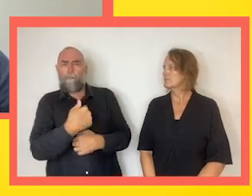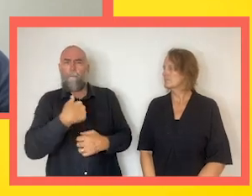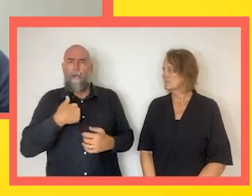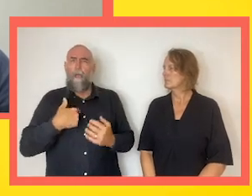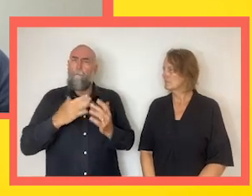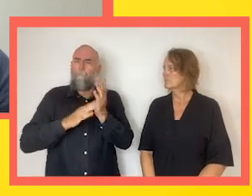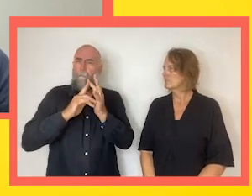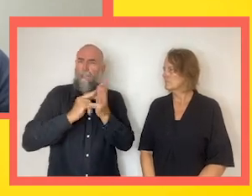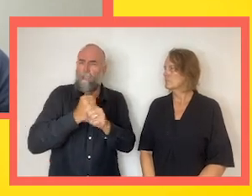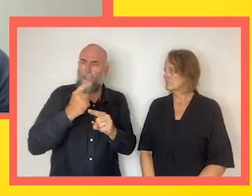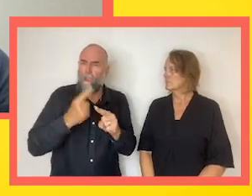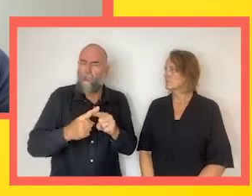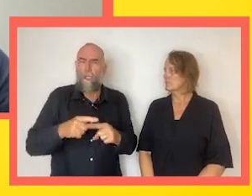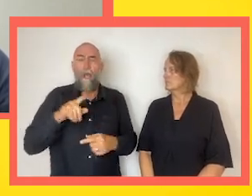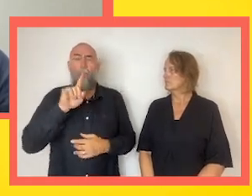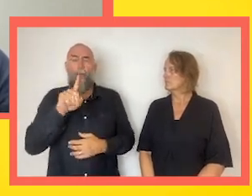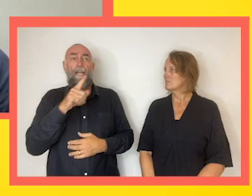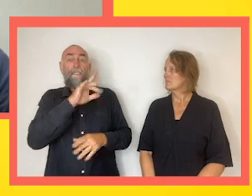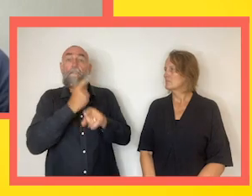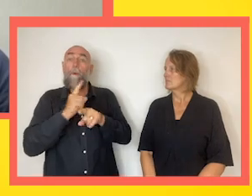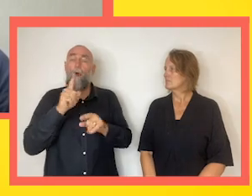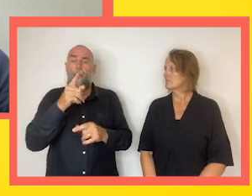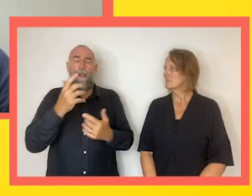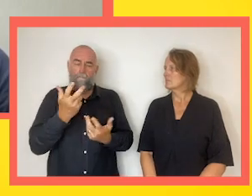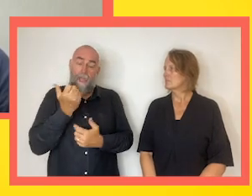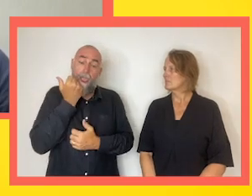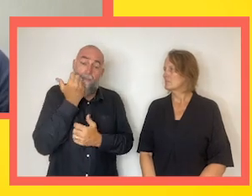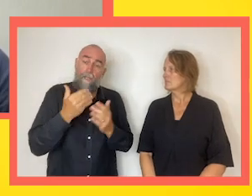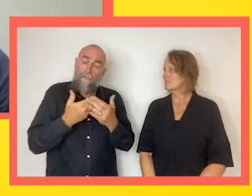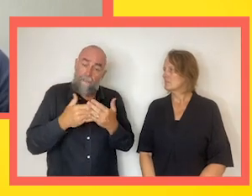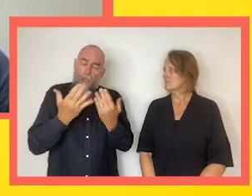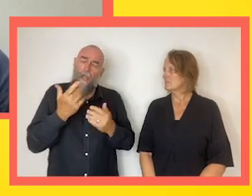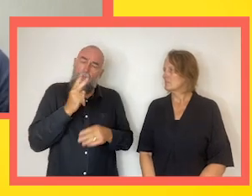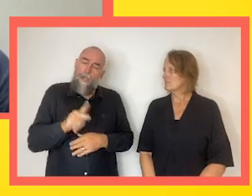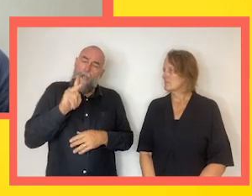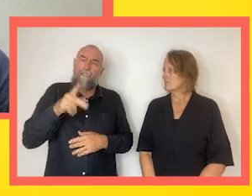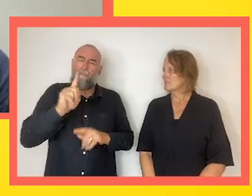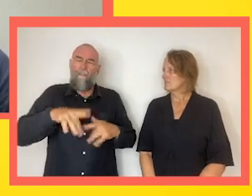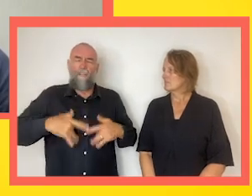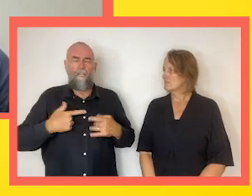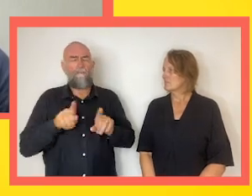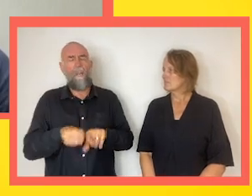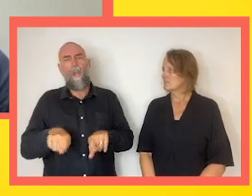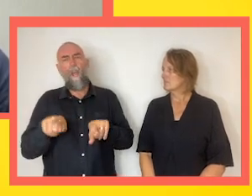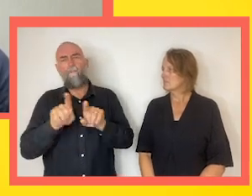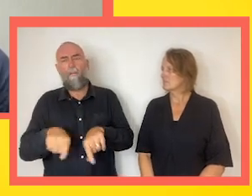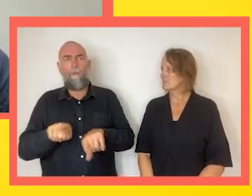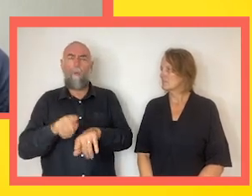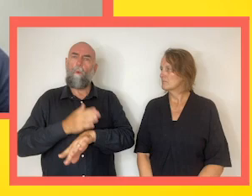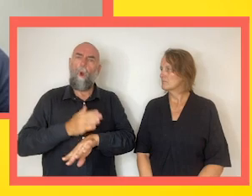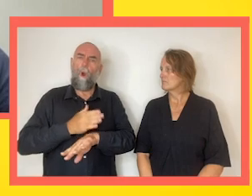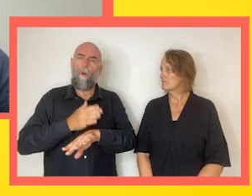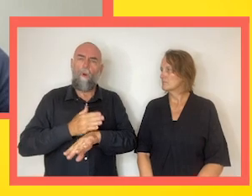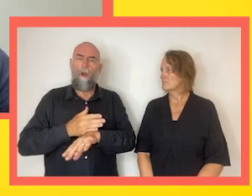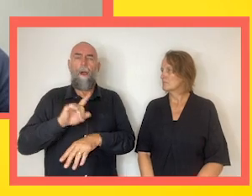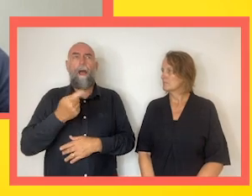cut to the chase, it was, every day you go out there, and it may feel like a chore, but remind yourself of why you got started. And a